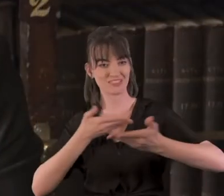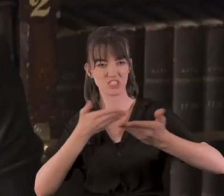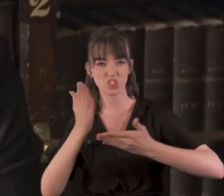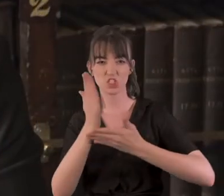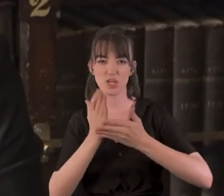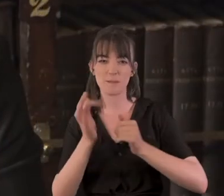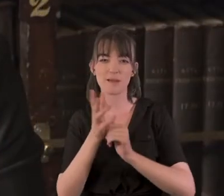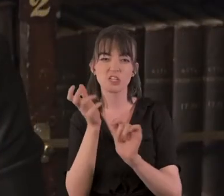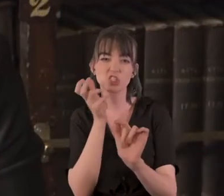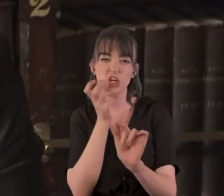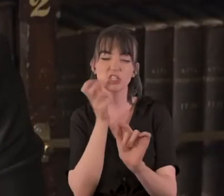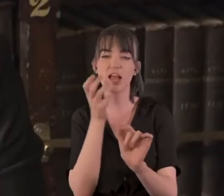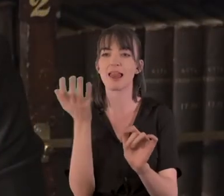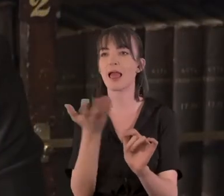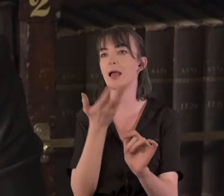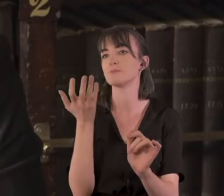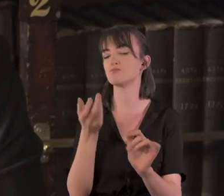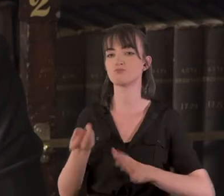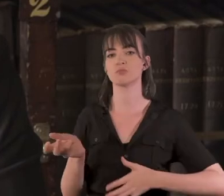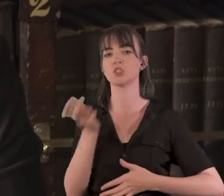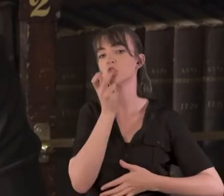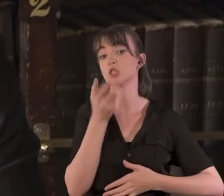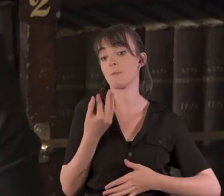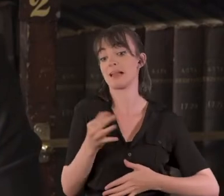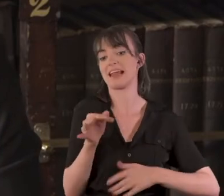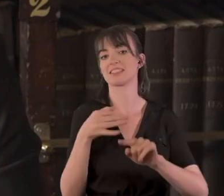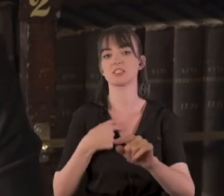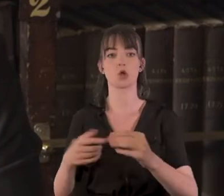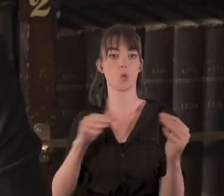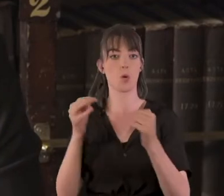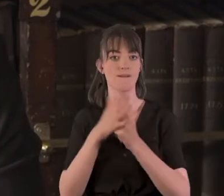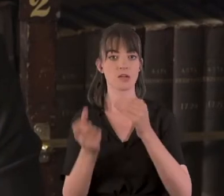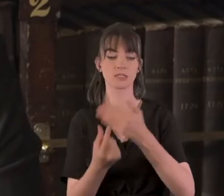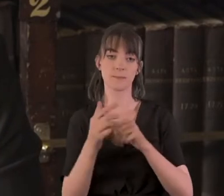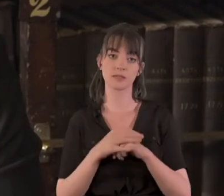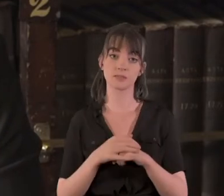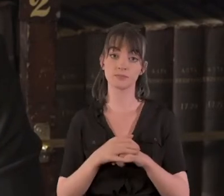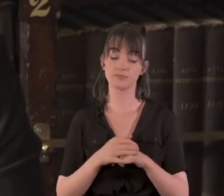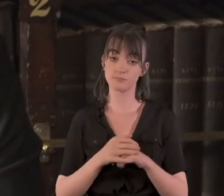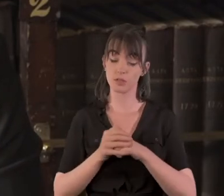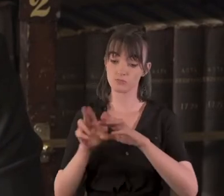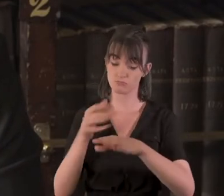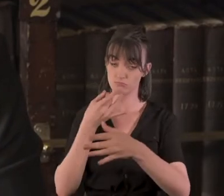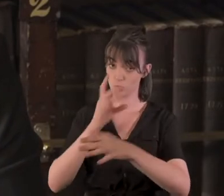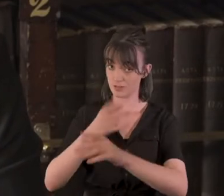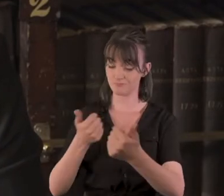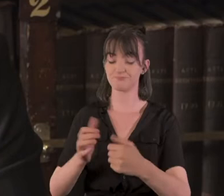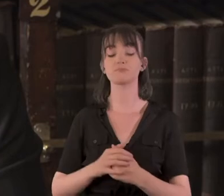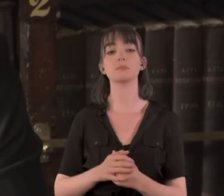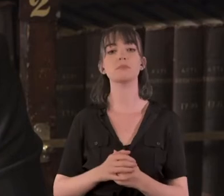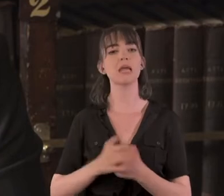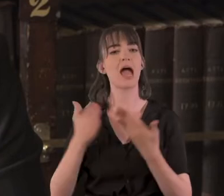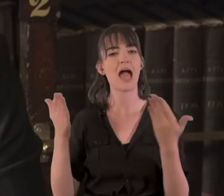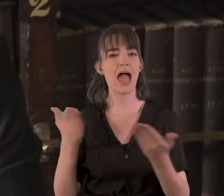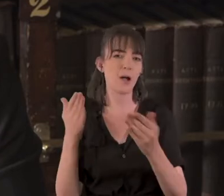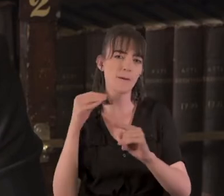Churchill's faux pas during the War of Independence. How important was it, do you think, to the British